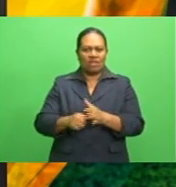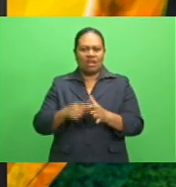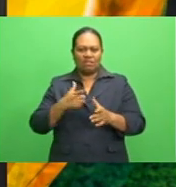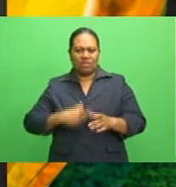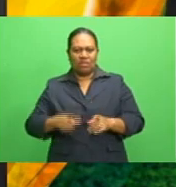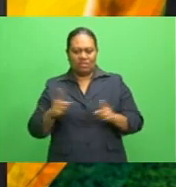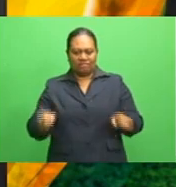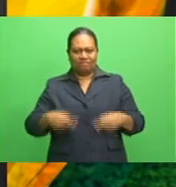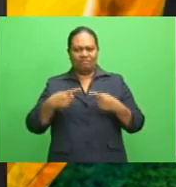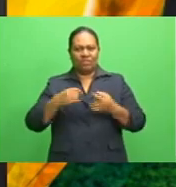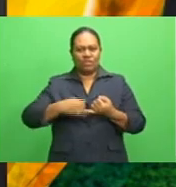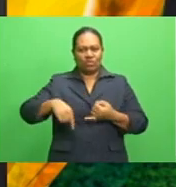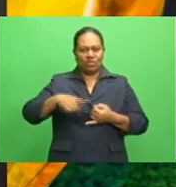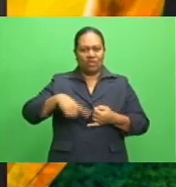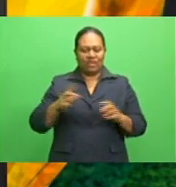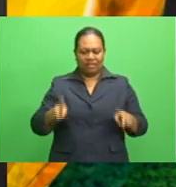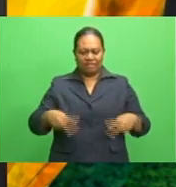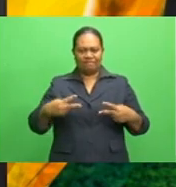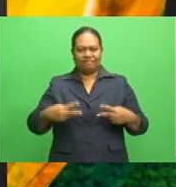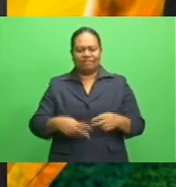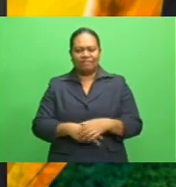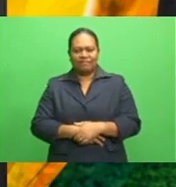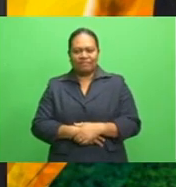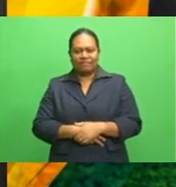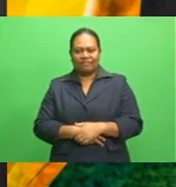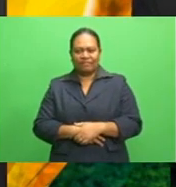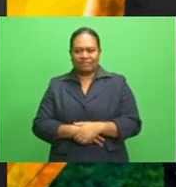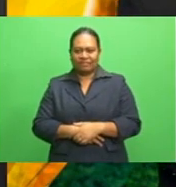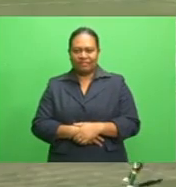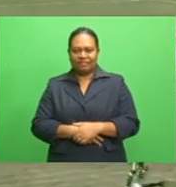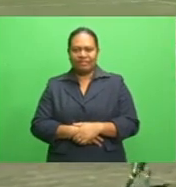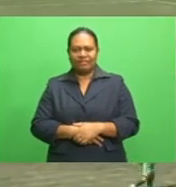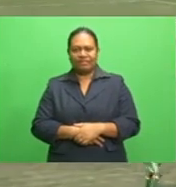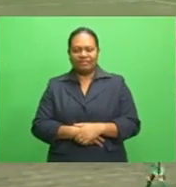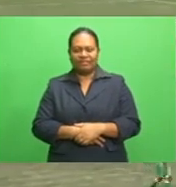in the semi-finals. Tali Materakula has more.